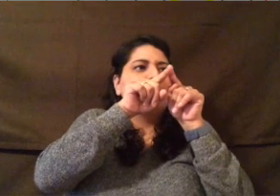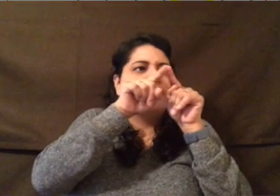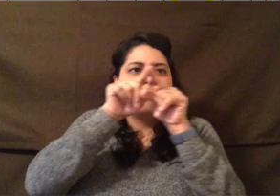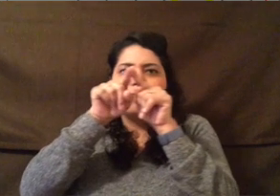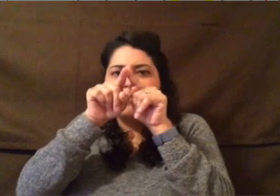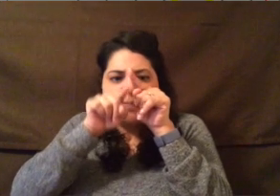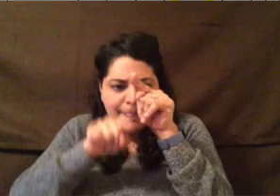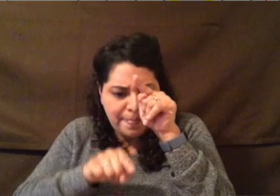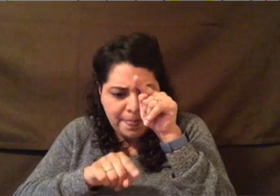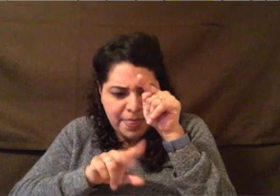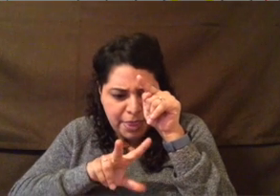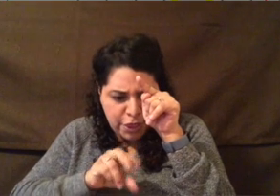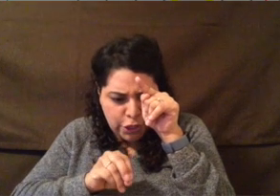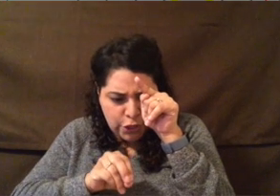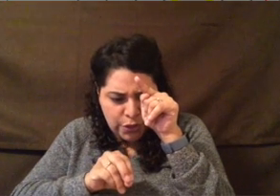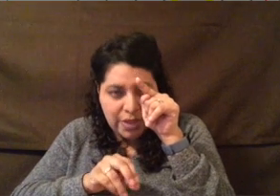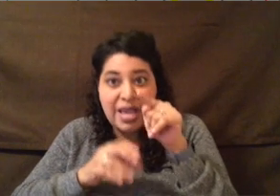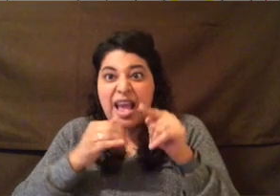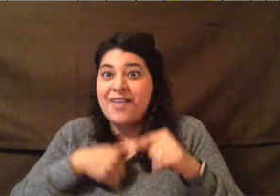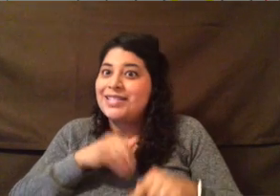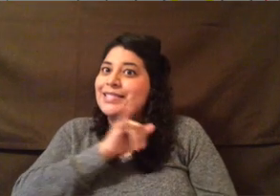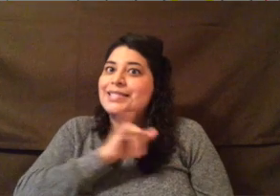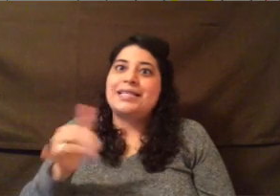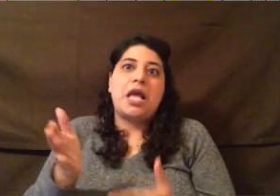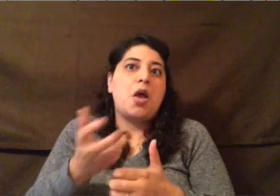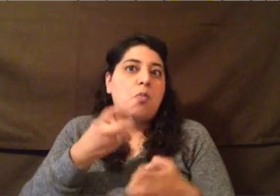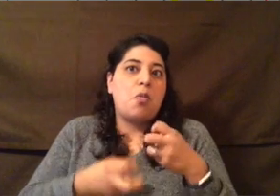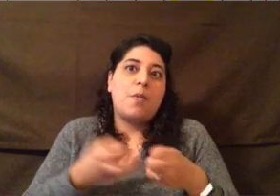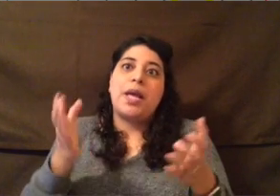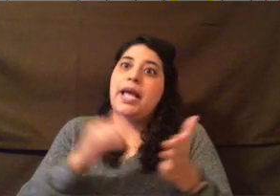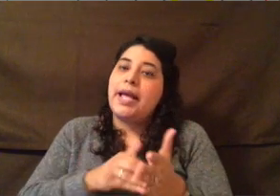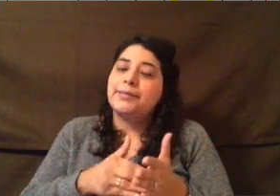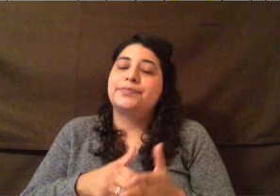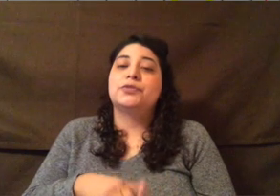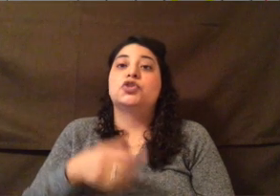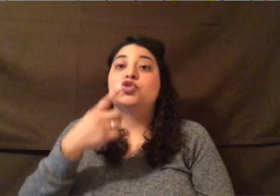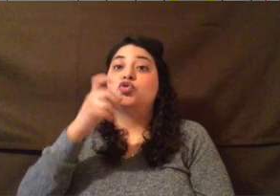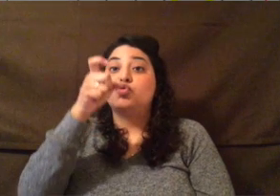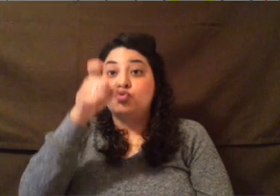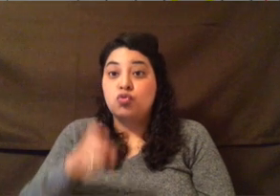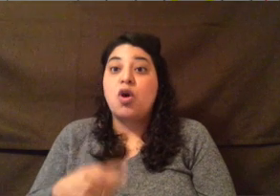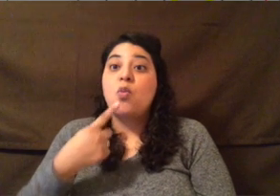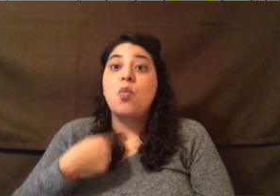the same issue again here. So let's draw our red line.